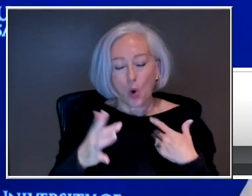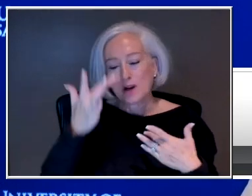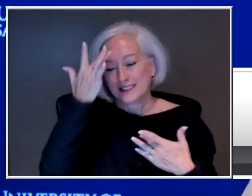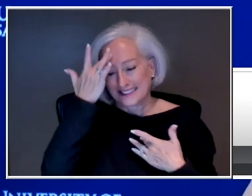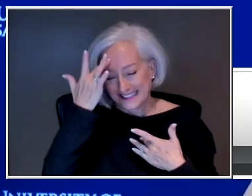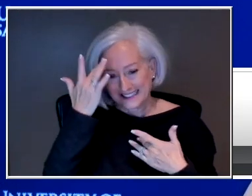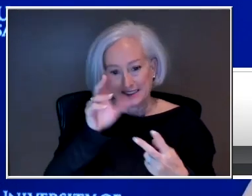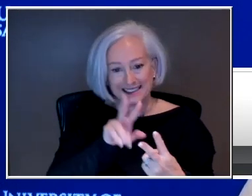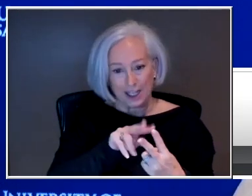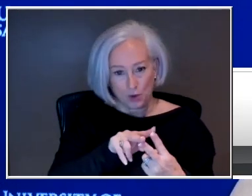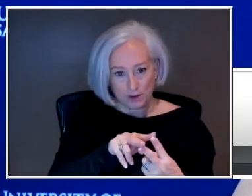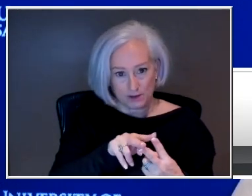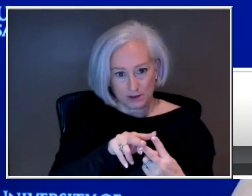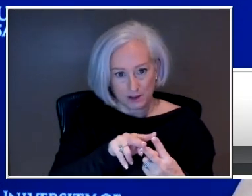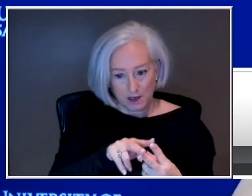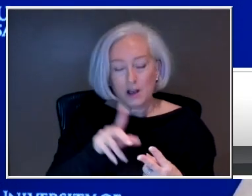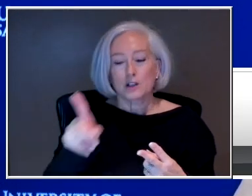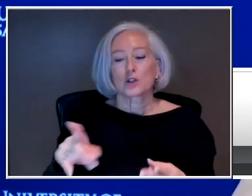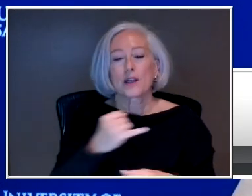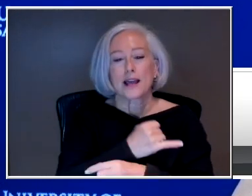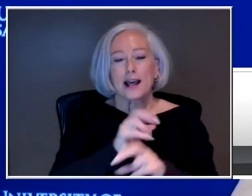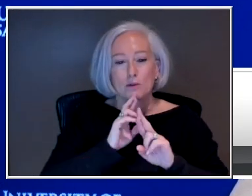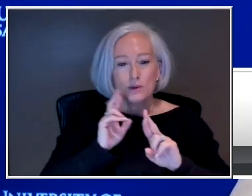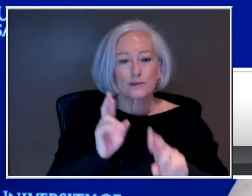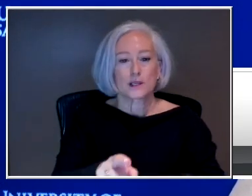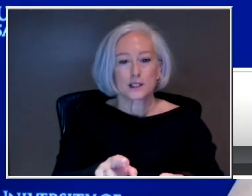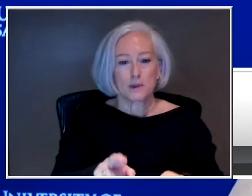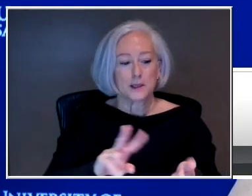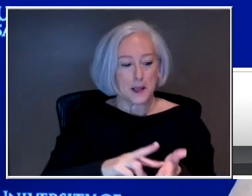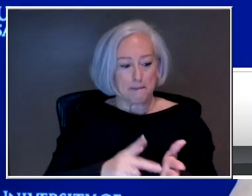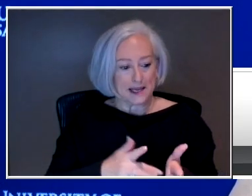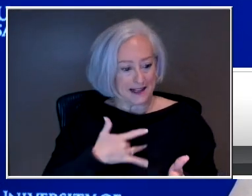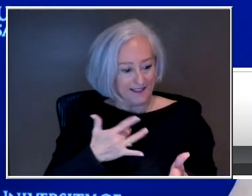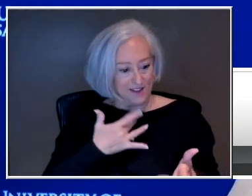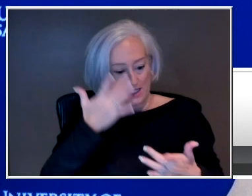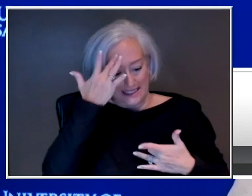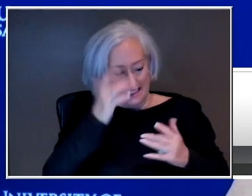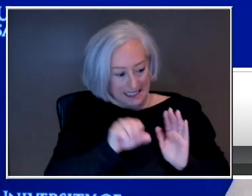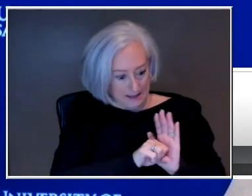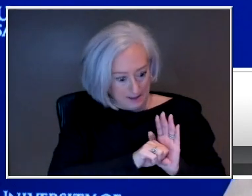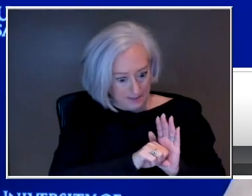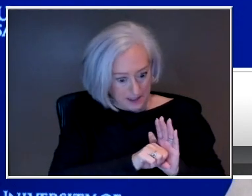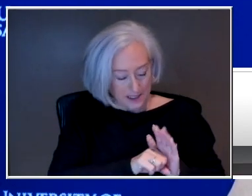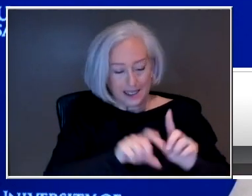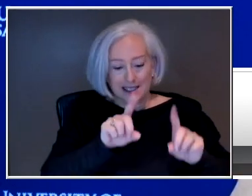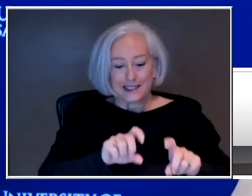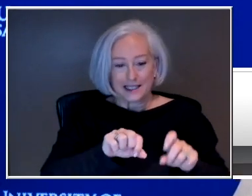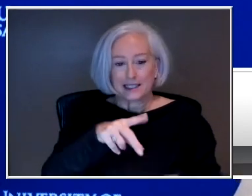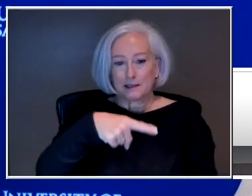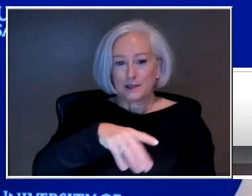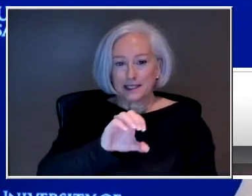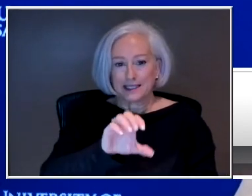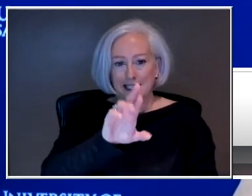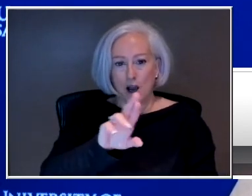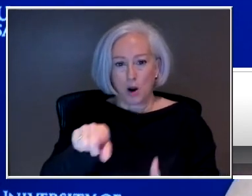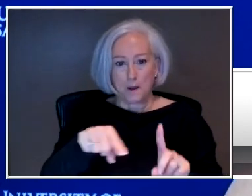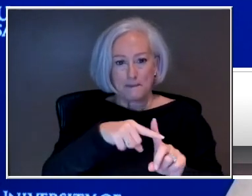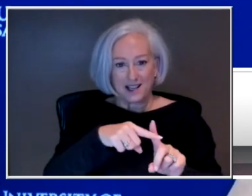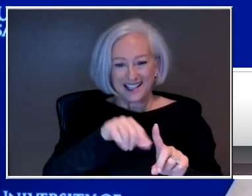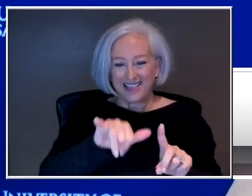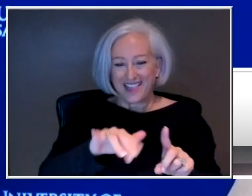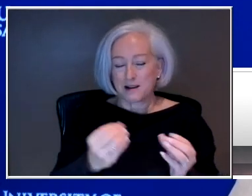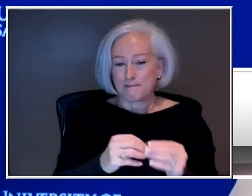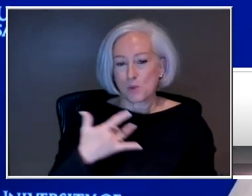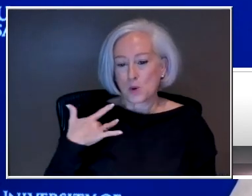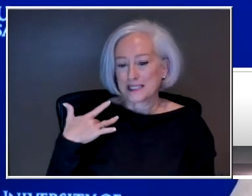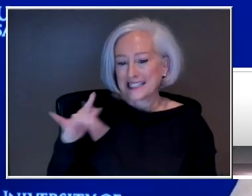immune response at that point. They started having symptoms. They tested with PCR. They were PCR positive, which is much more sensitive than those